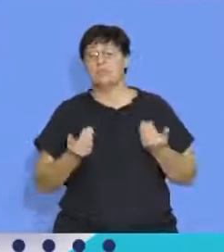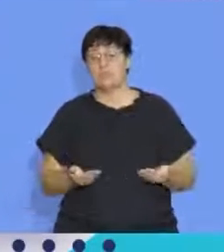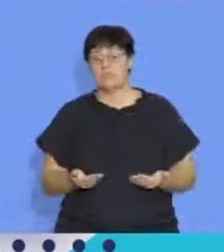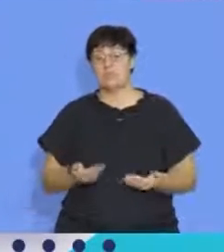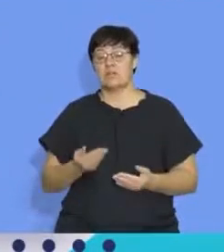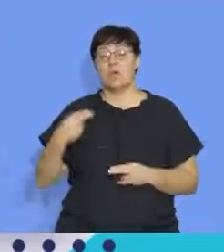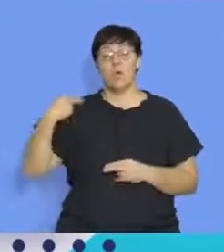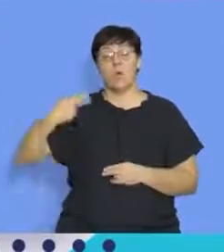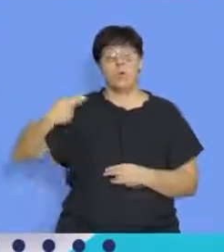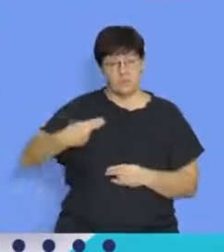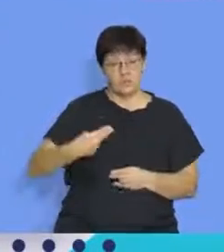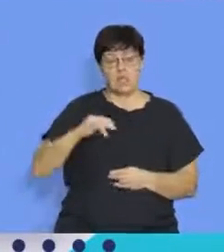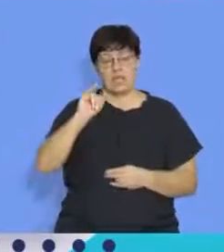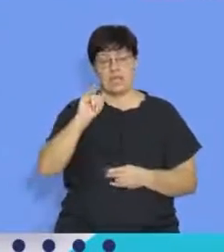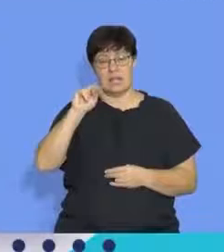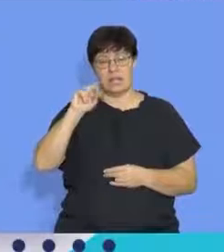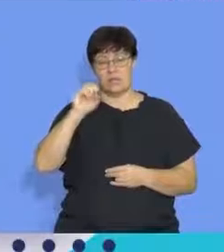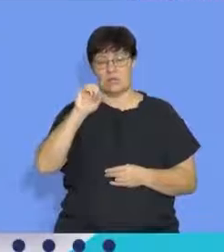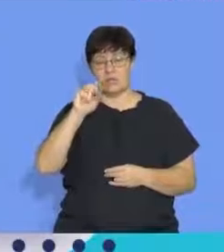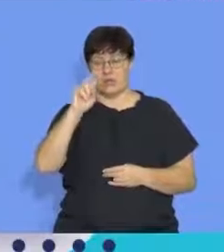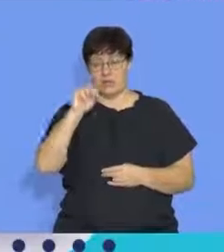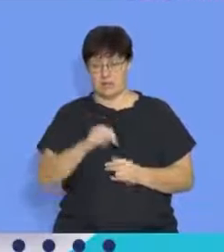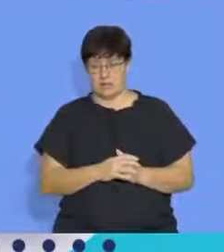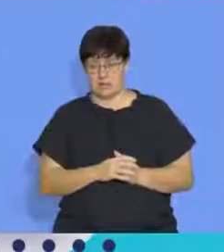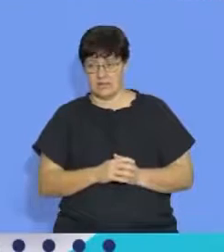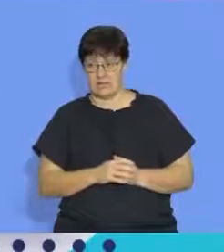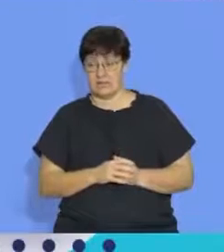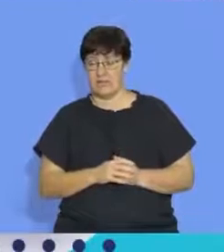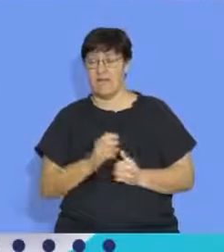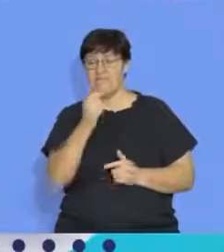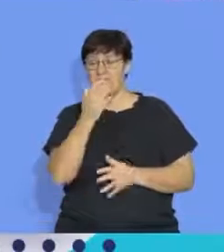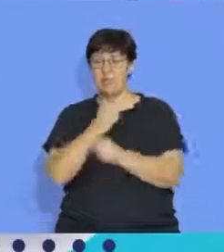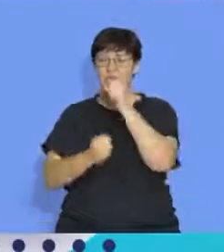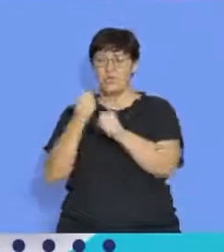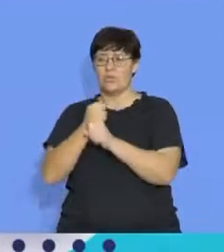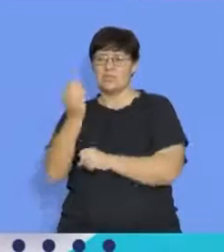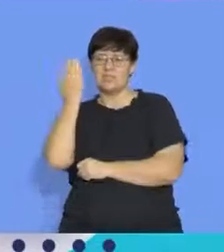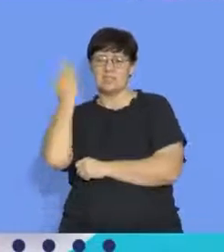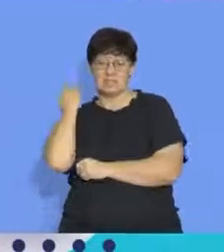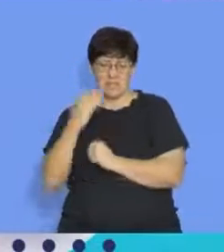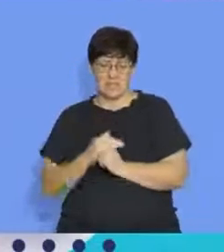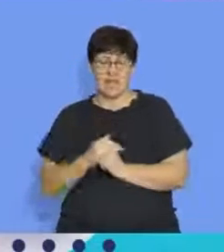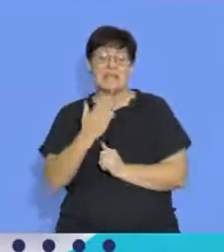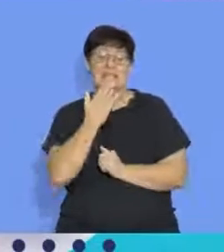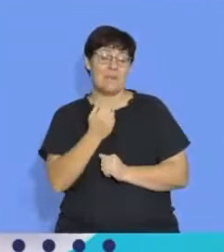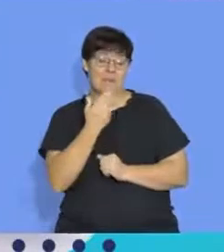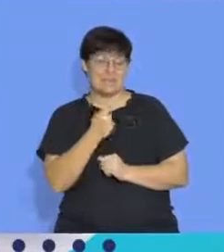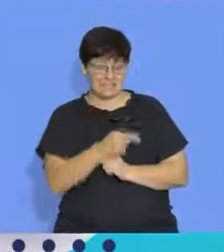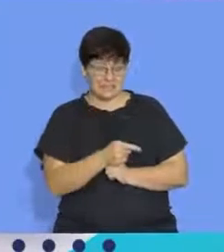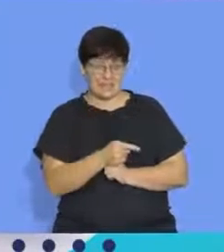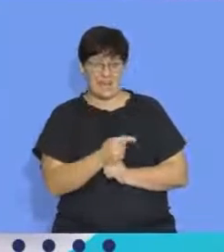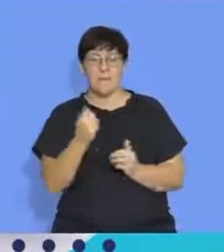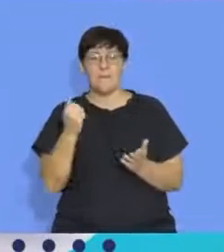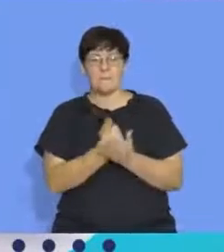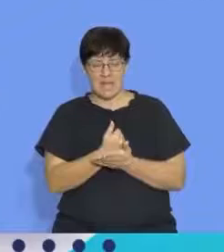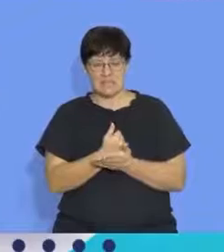hormone insulin. All right. And what used to happen quite a few years ago, people who were diabetics, they had to use